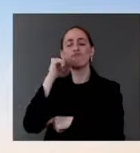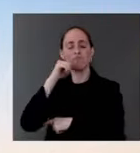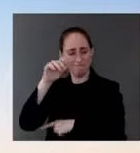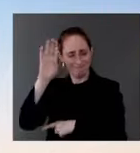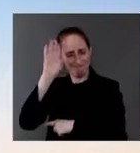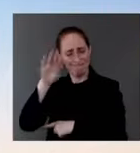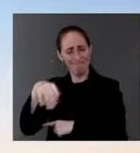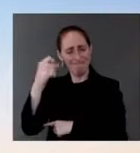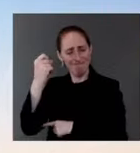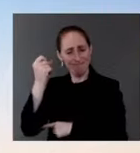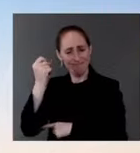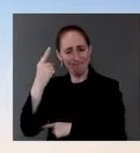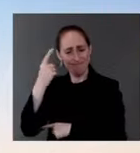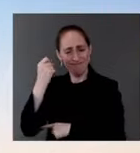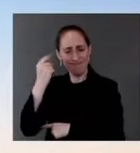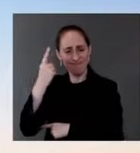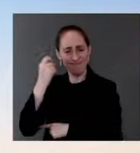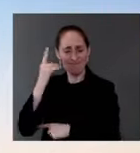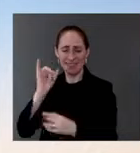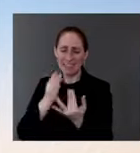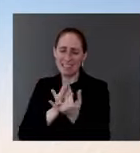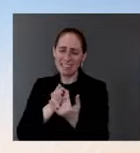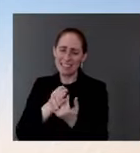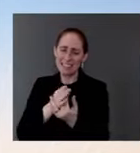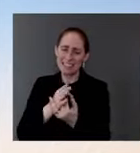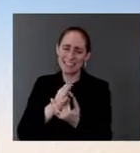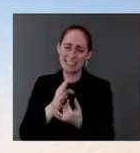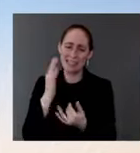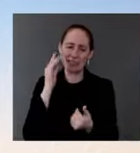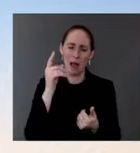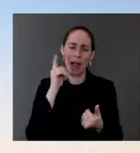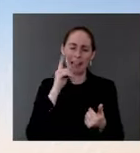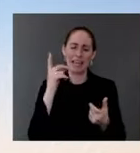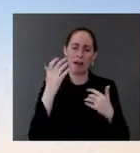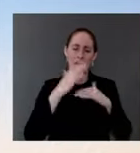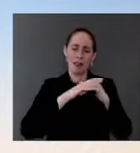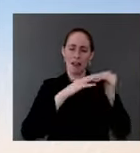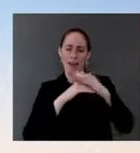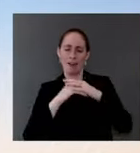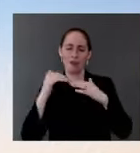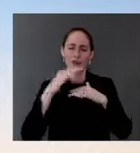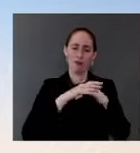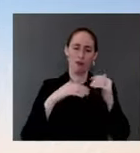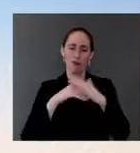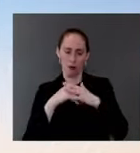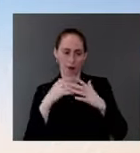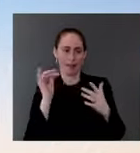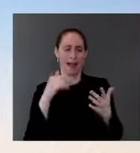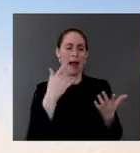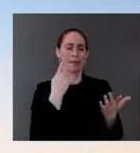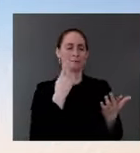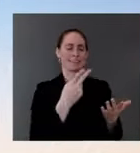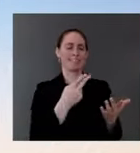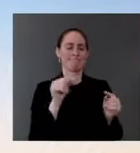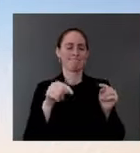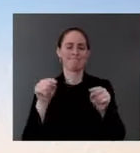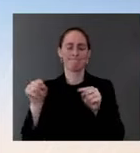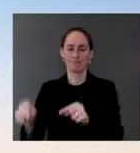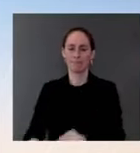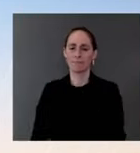see. Go ahead. Thank you, Jen. I wanted to ask you something in light of this week's Democracy Summit.